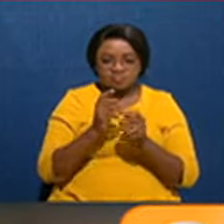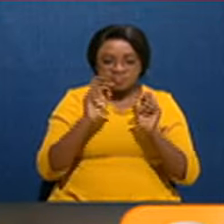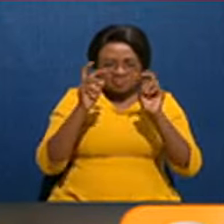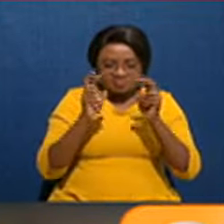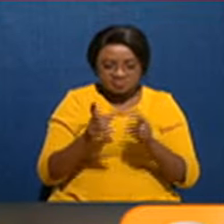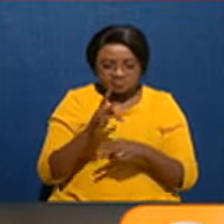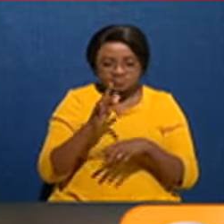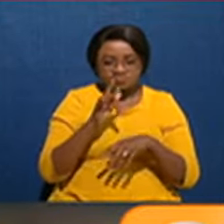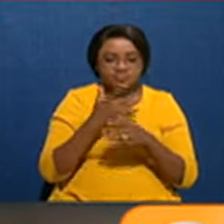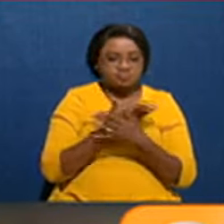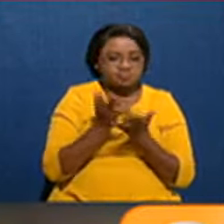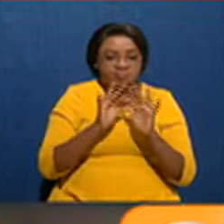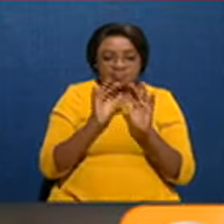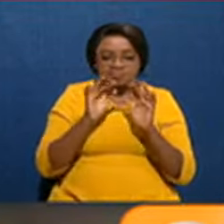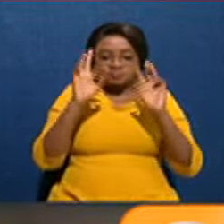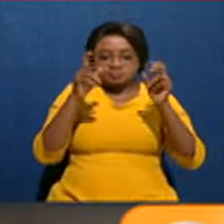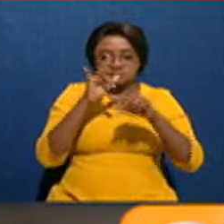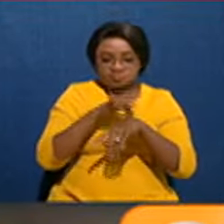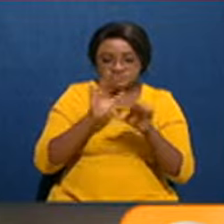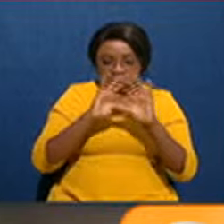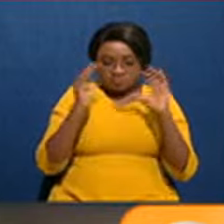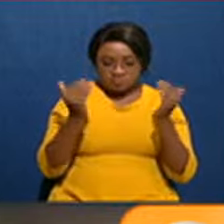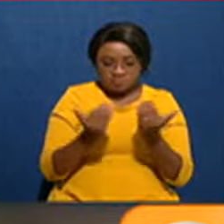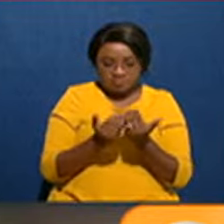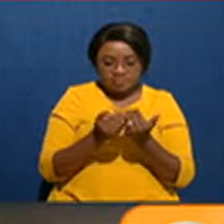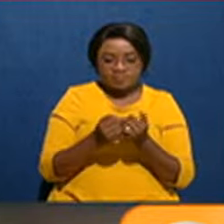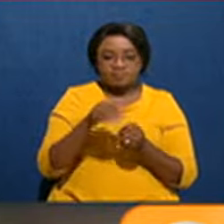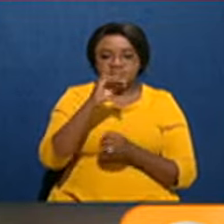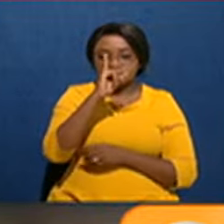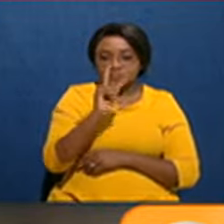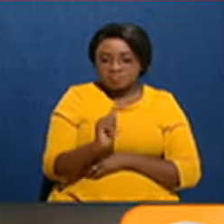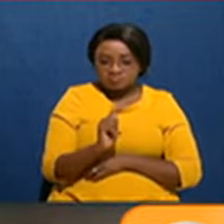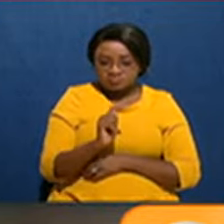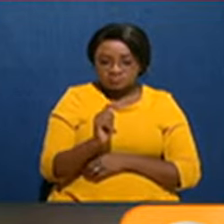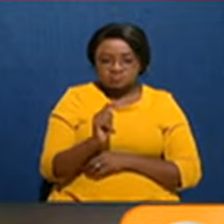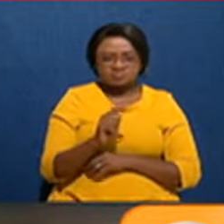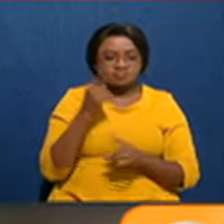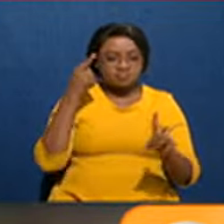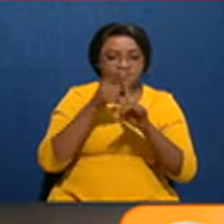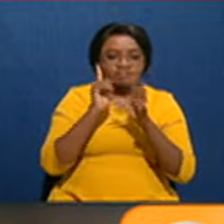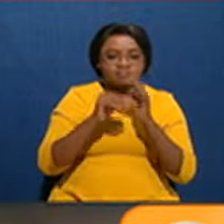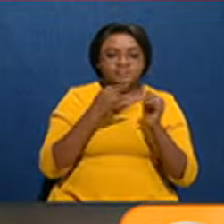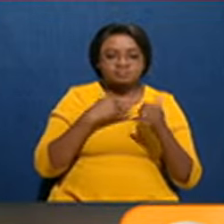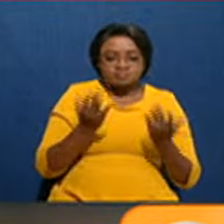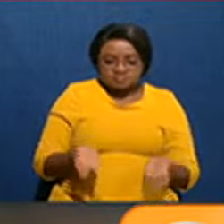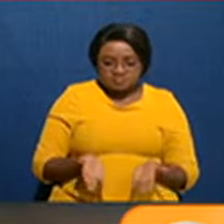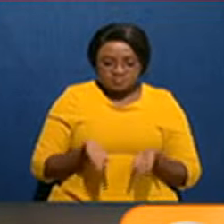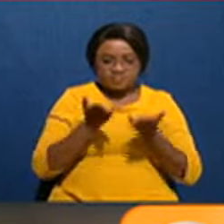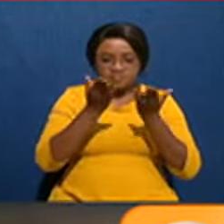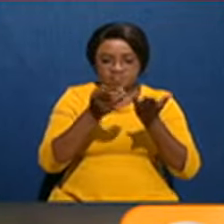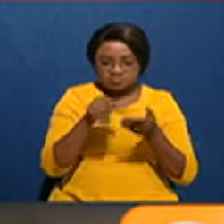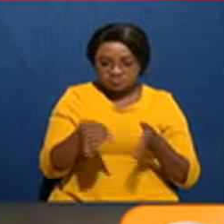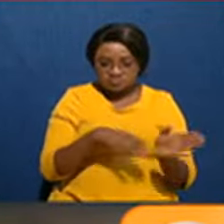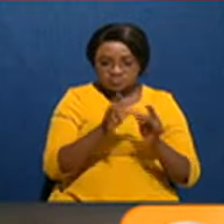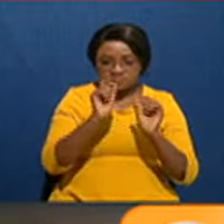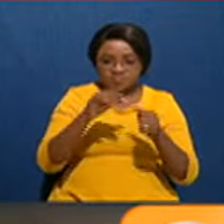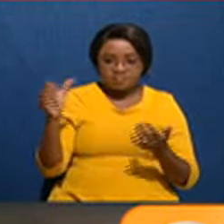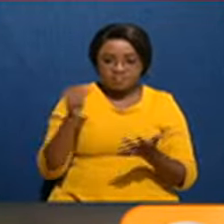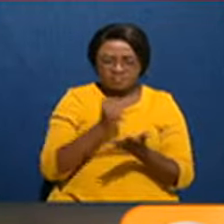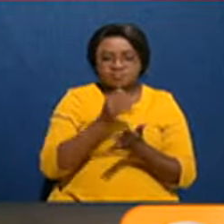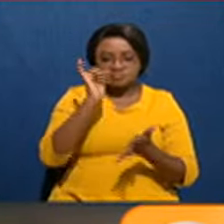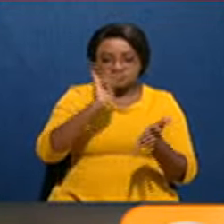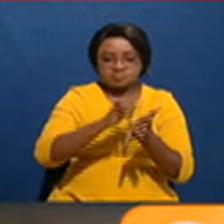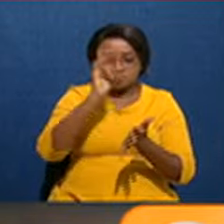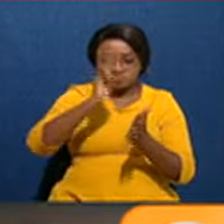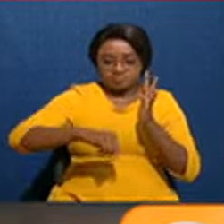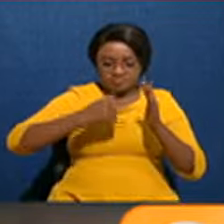climate issues, writing skills, IT skills, so as to enhance their employability. Thank you. And that is what I